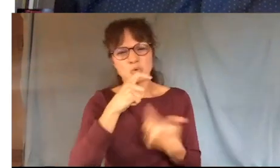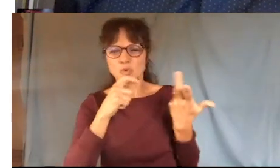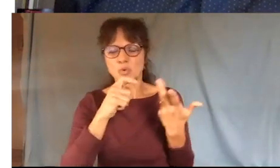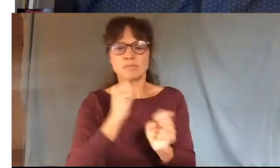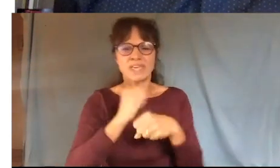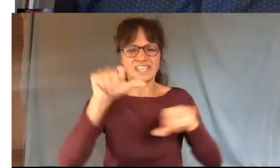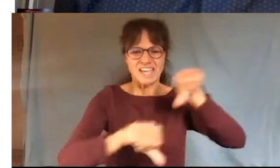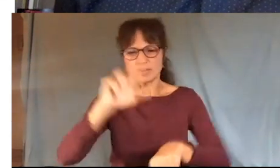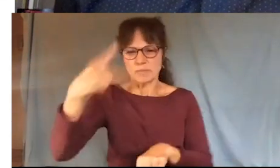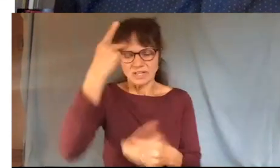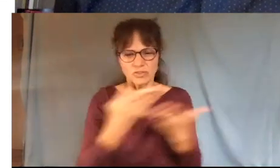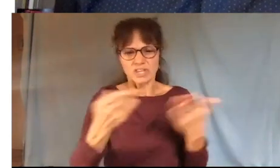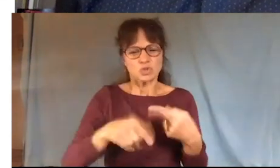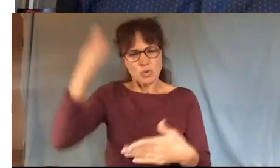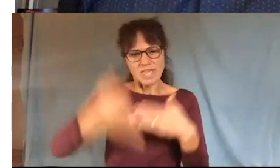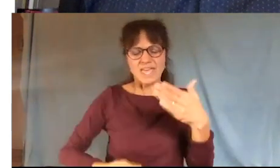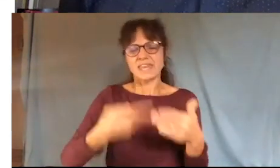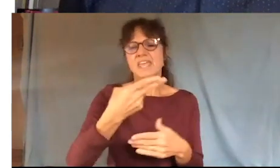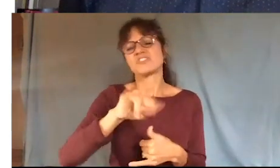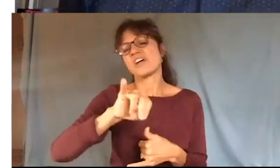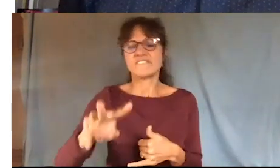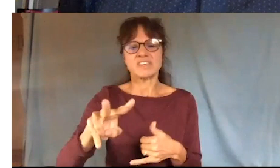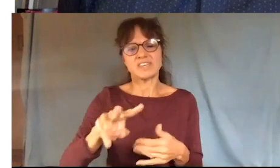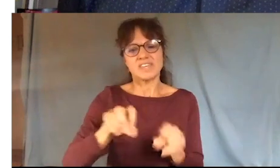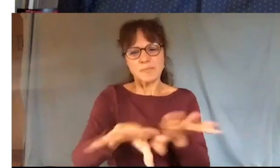ending the HIV/AIDS epidemic? Next slide.